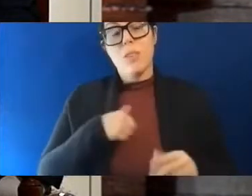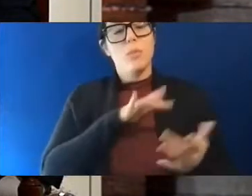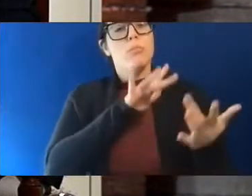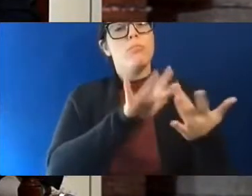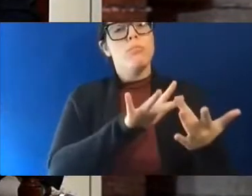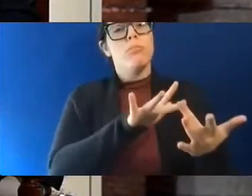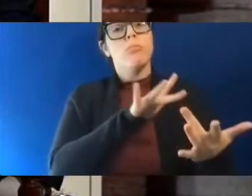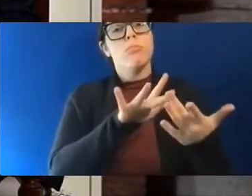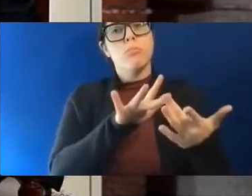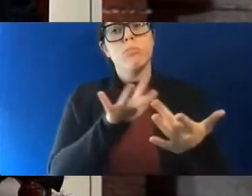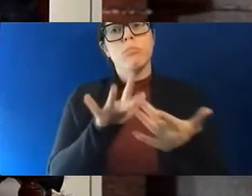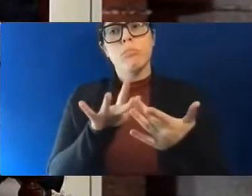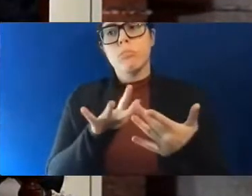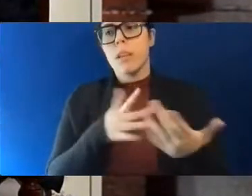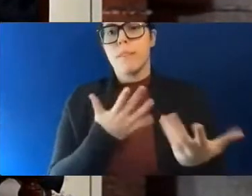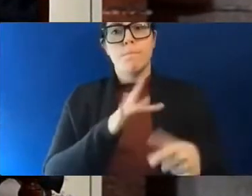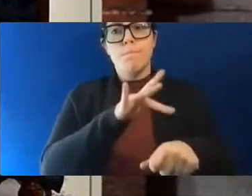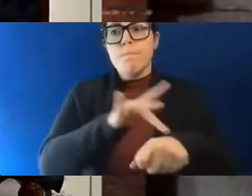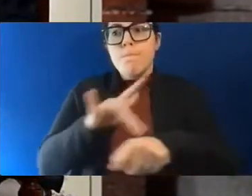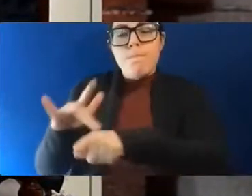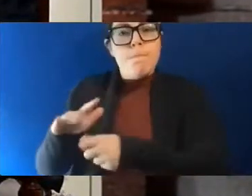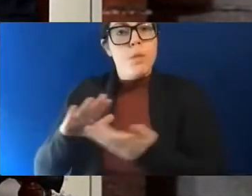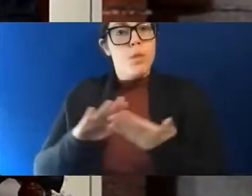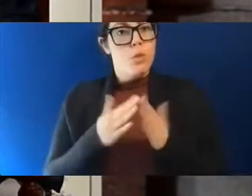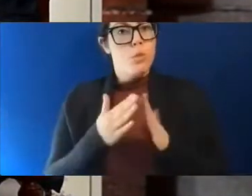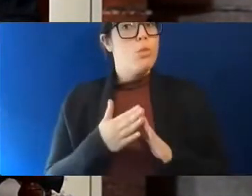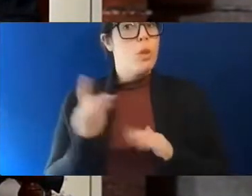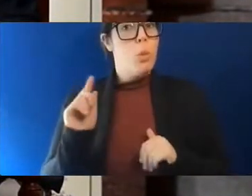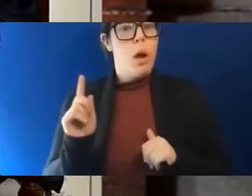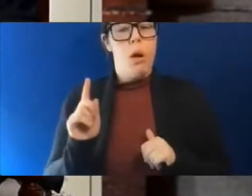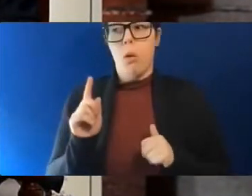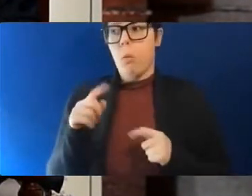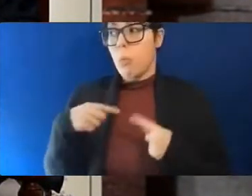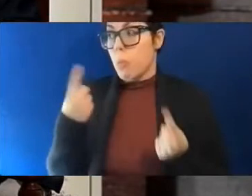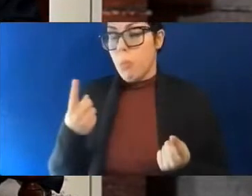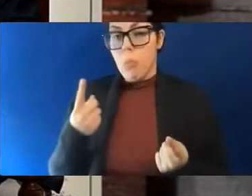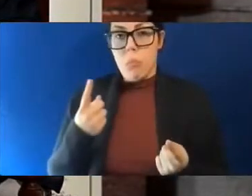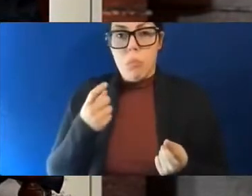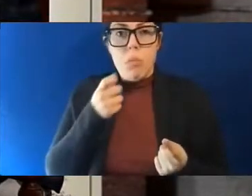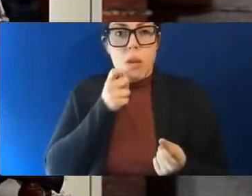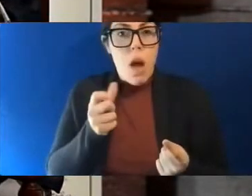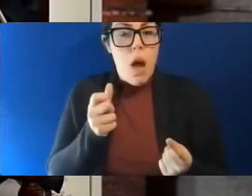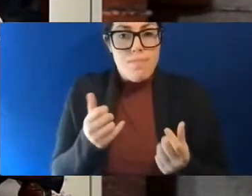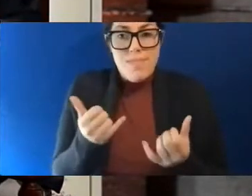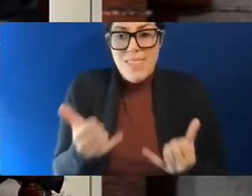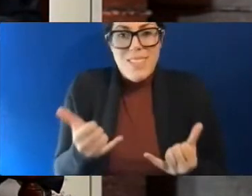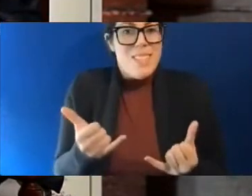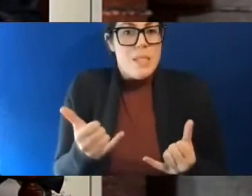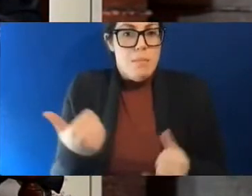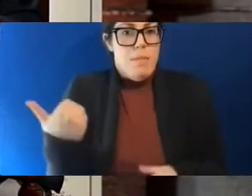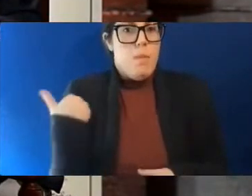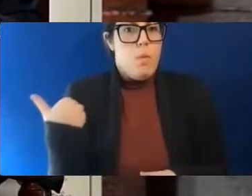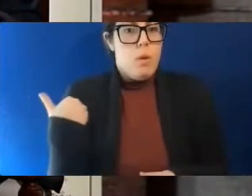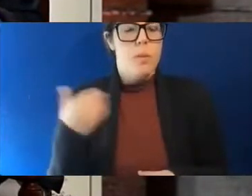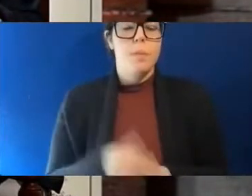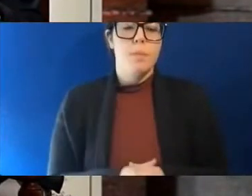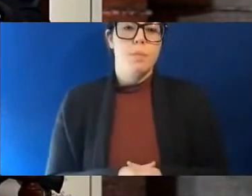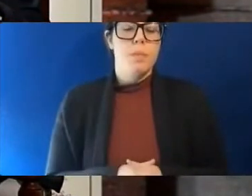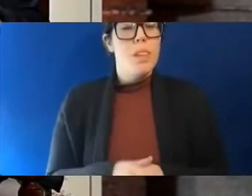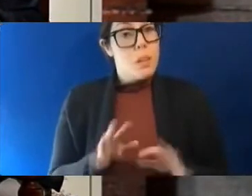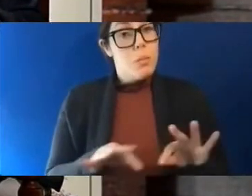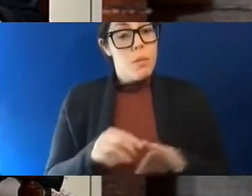out and touch aspects of the community that has not heretofore existed. What you all should